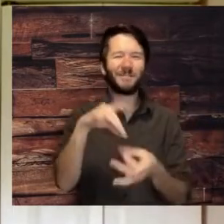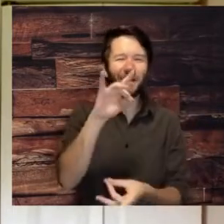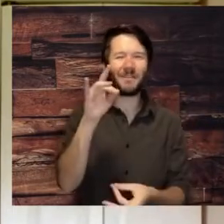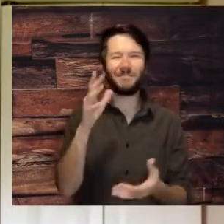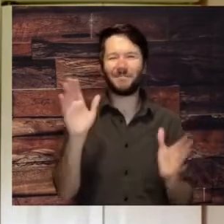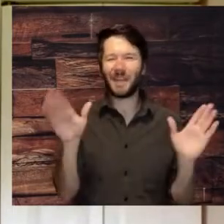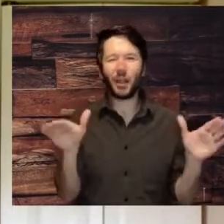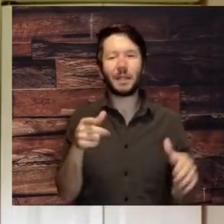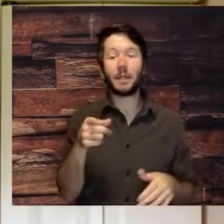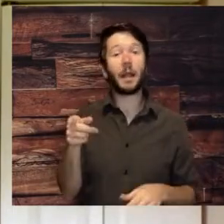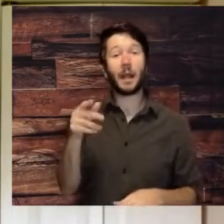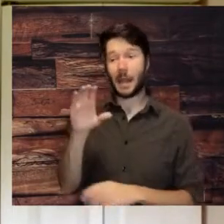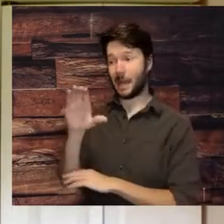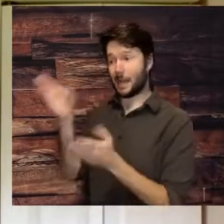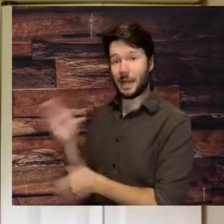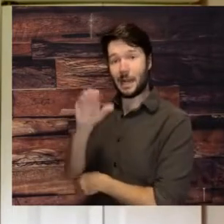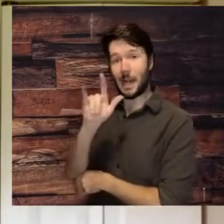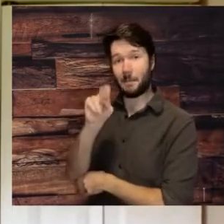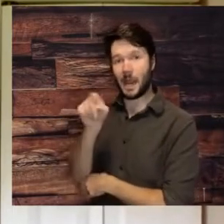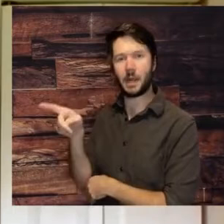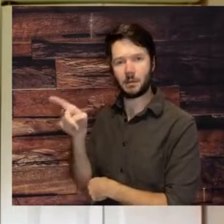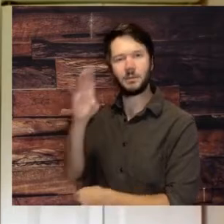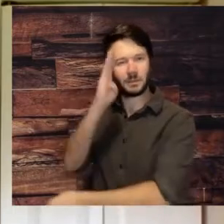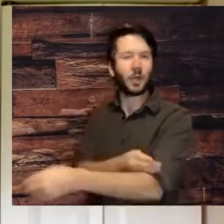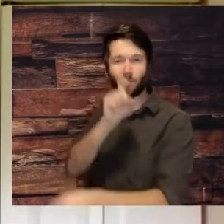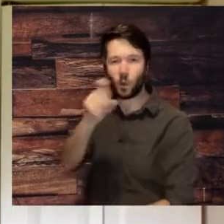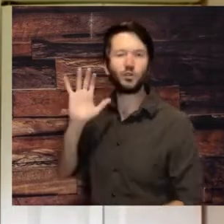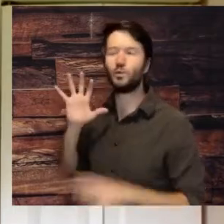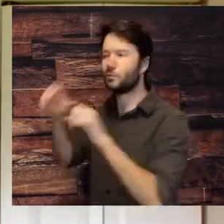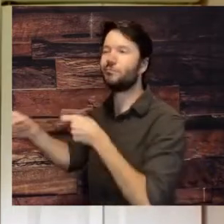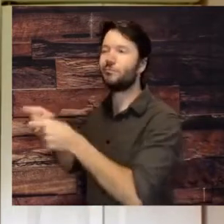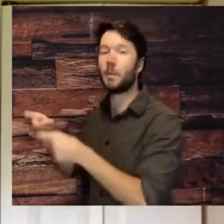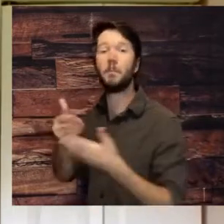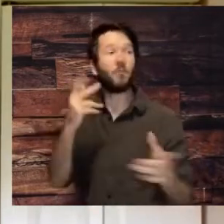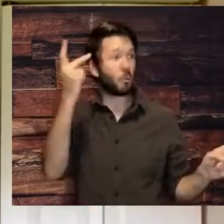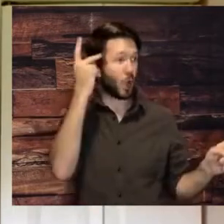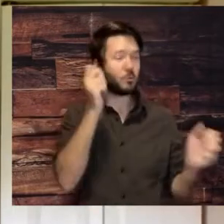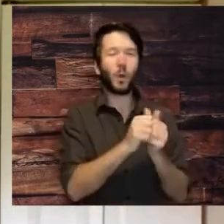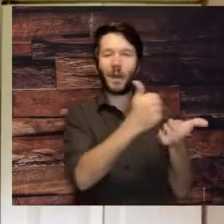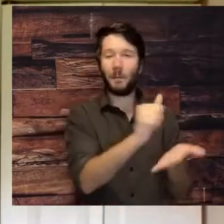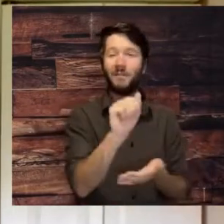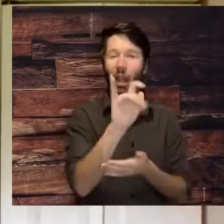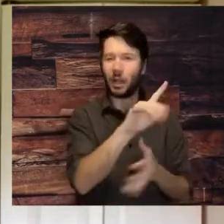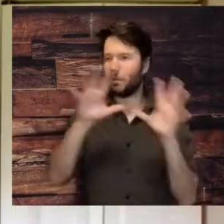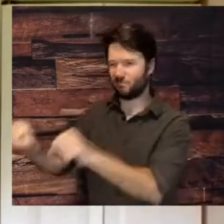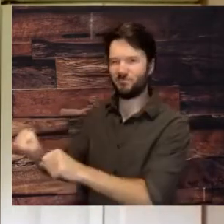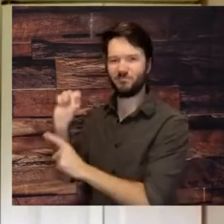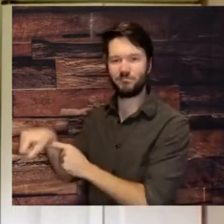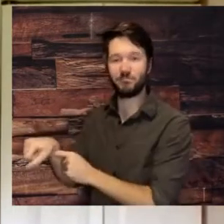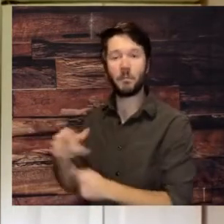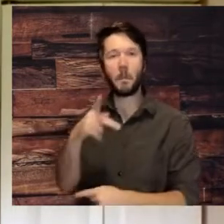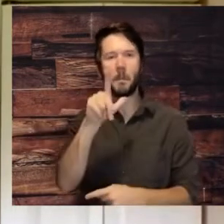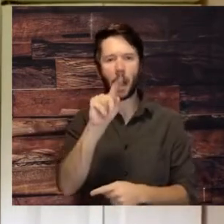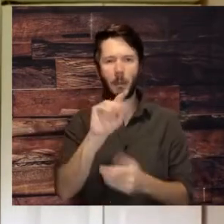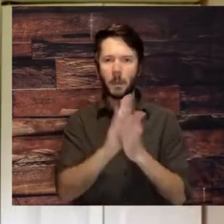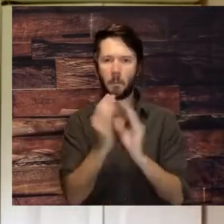fairy, and Caliban, the son of the witch who once ruled over the island, who Prospero defeats with the help of Ariel. The plot